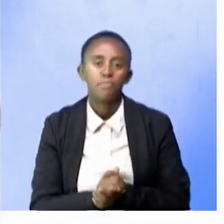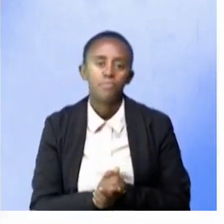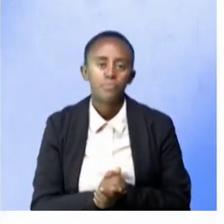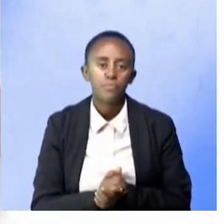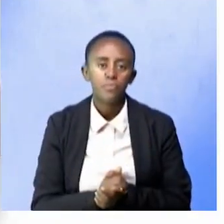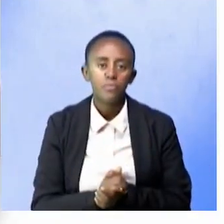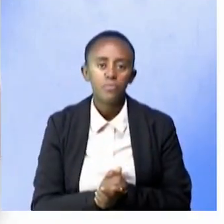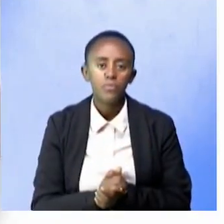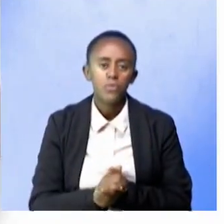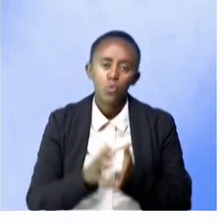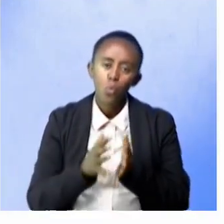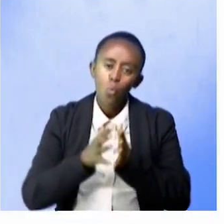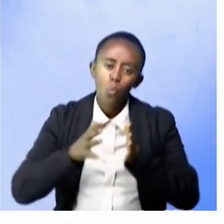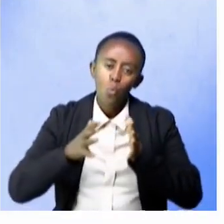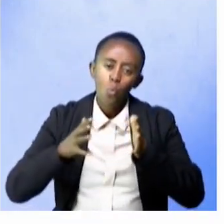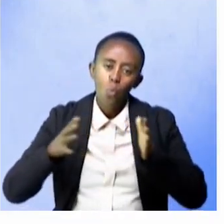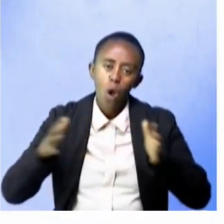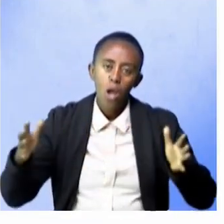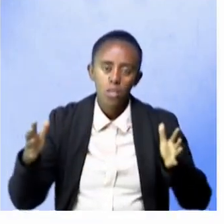wide,